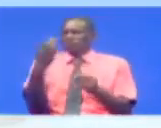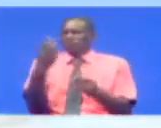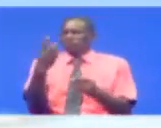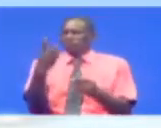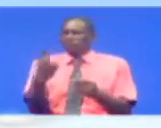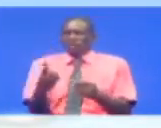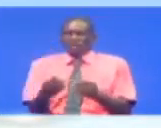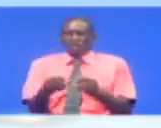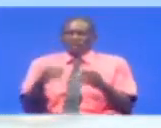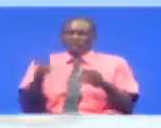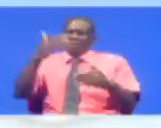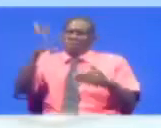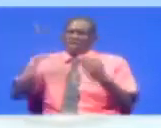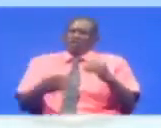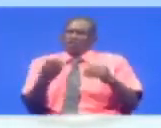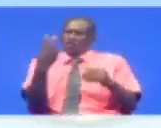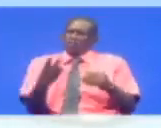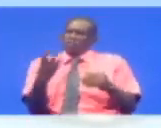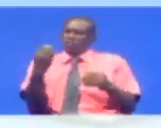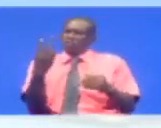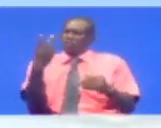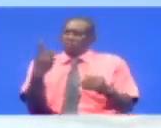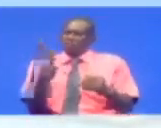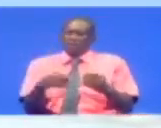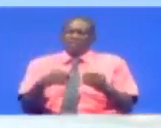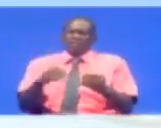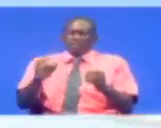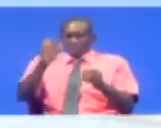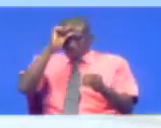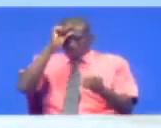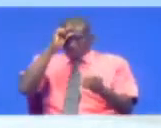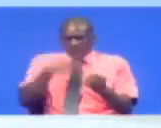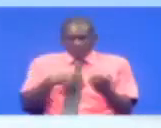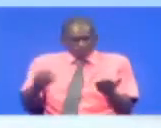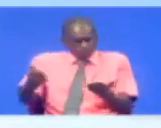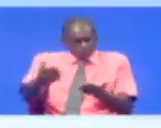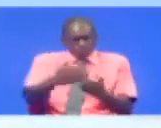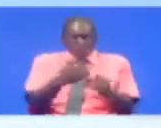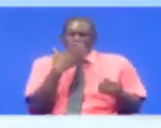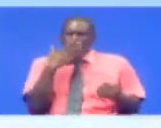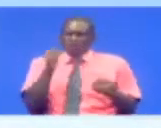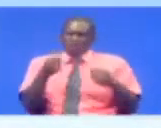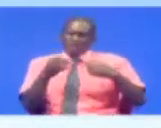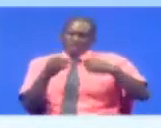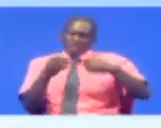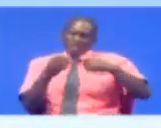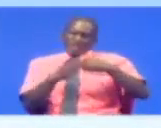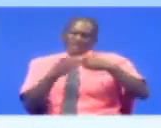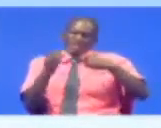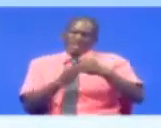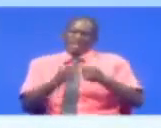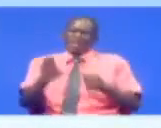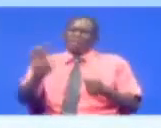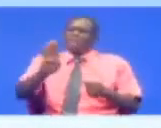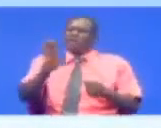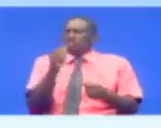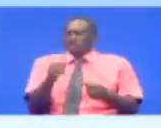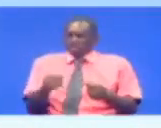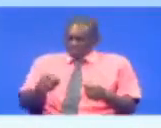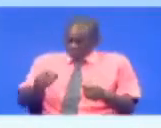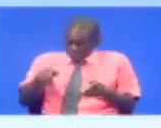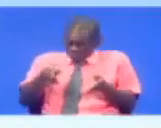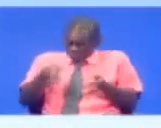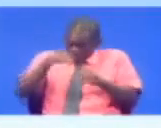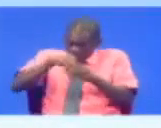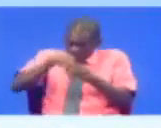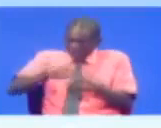at the close of February 2021, the government has mopped up 598 billion shillings in domestic debt,